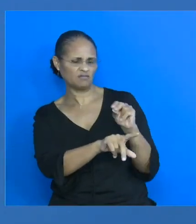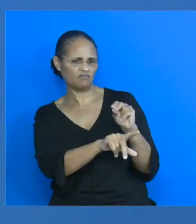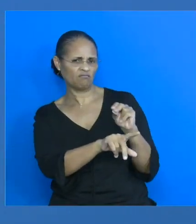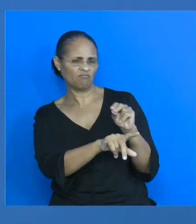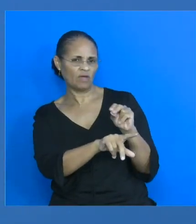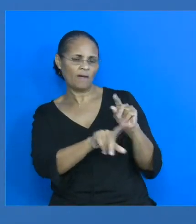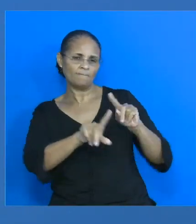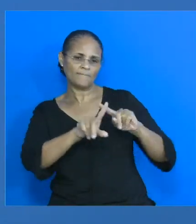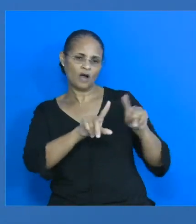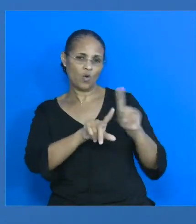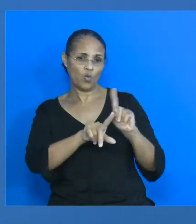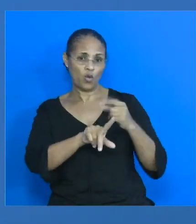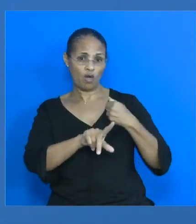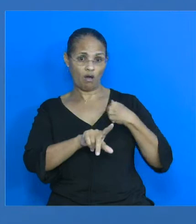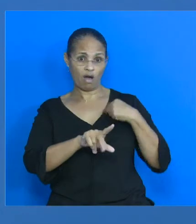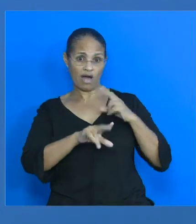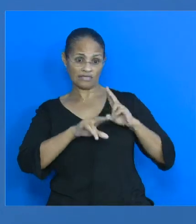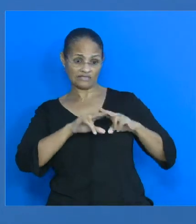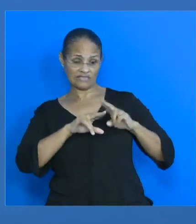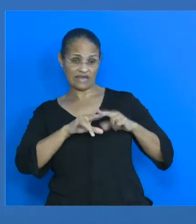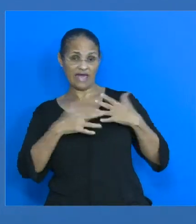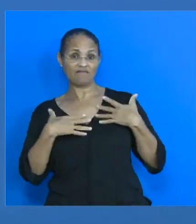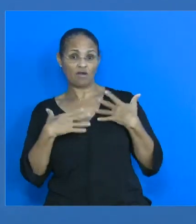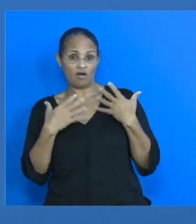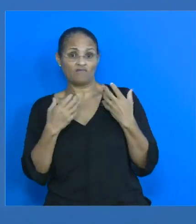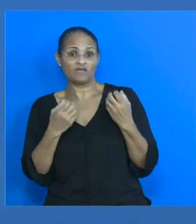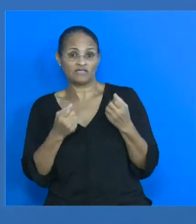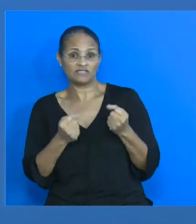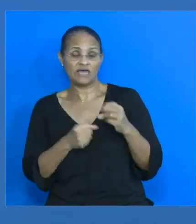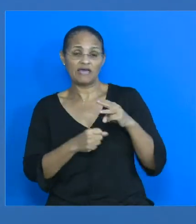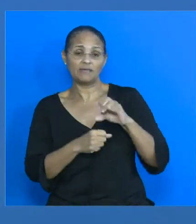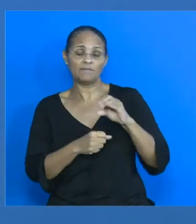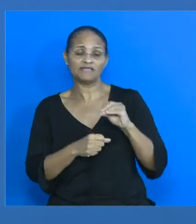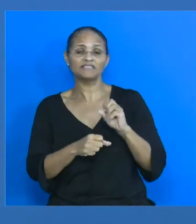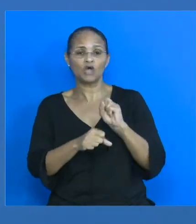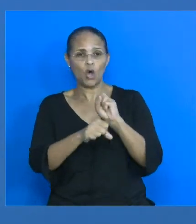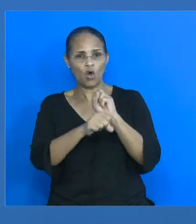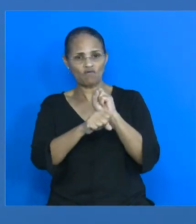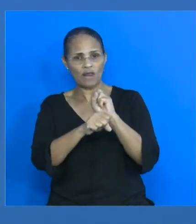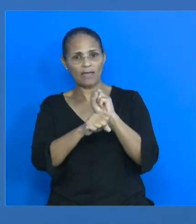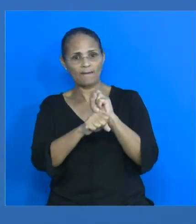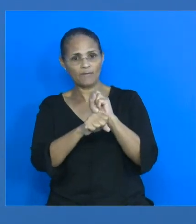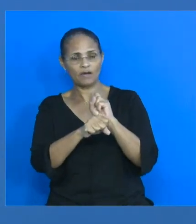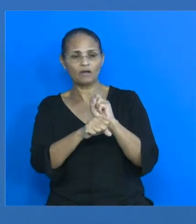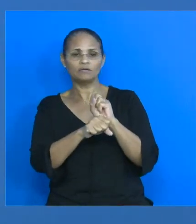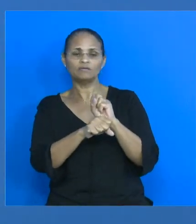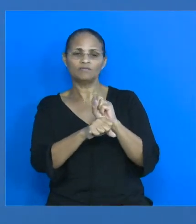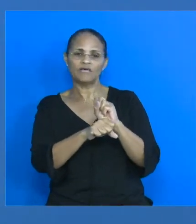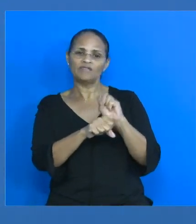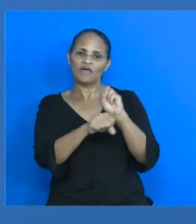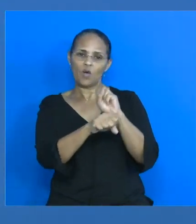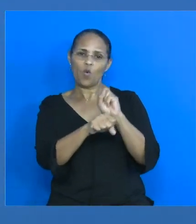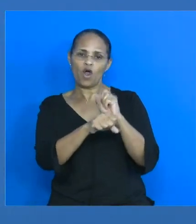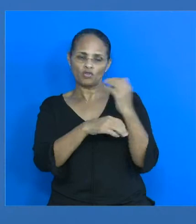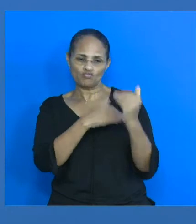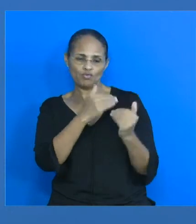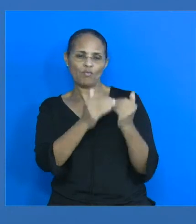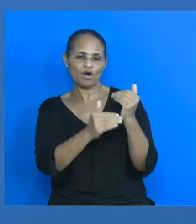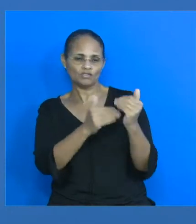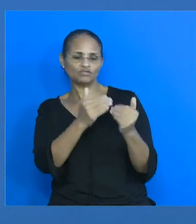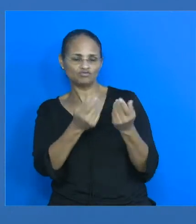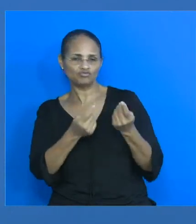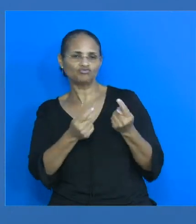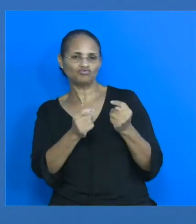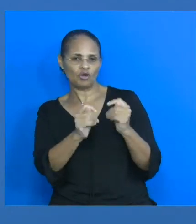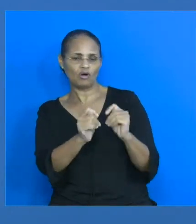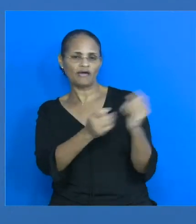where I sit, I have complete confidence in the Minister of Labor. The Minister of Labor worked through the process to try